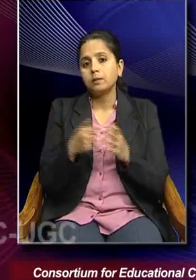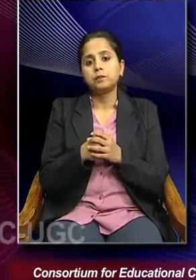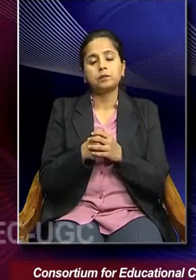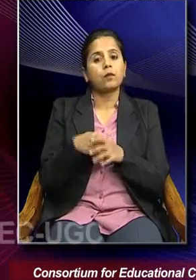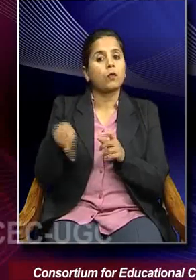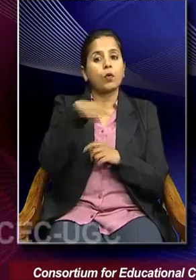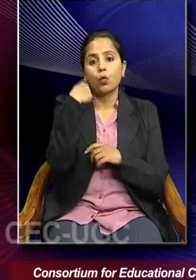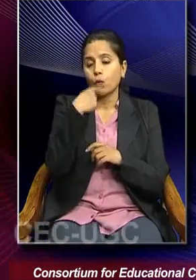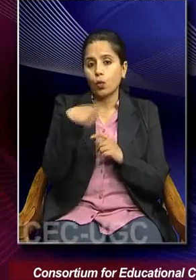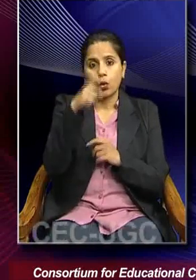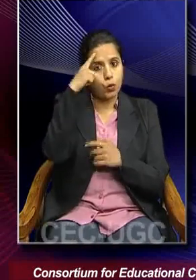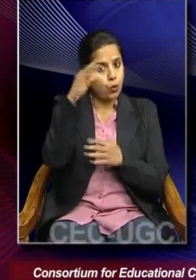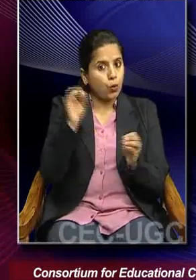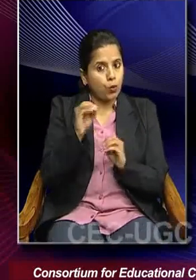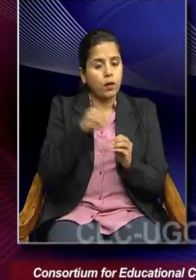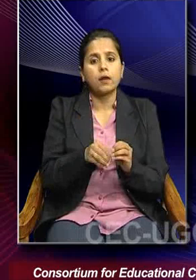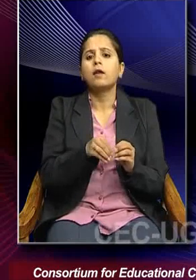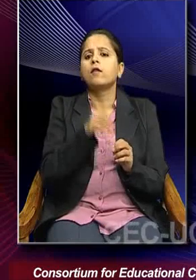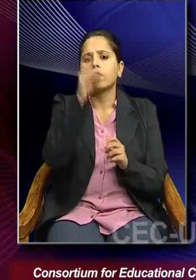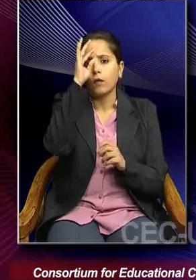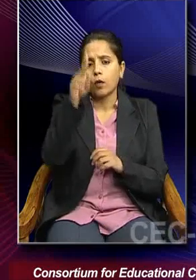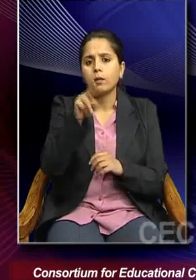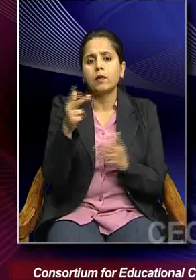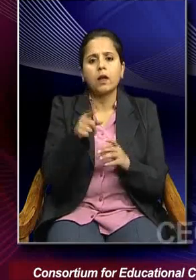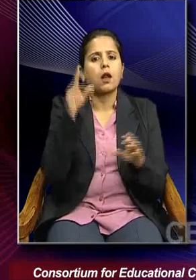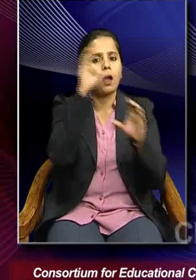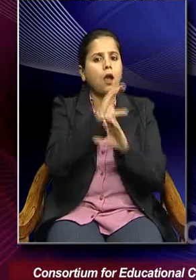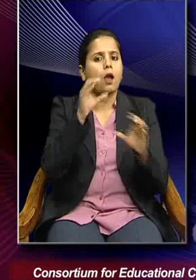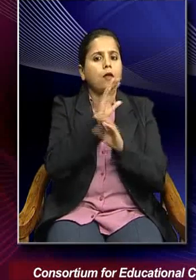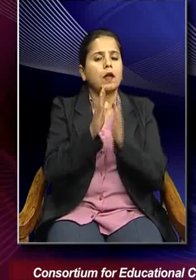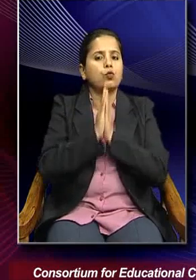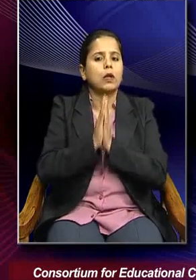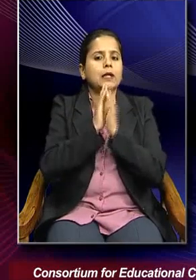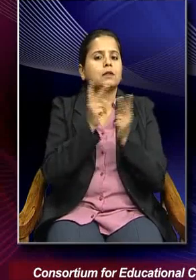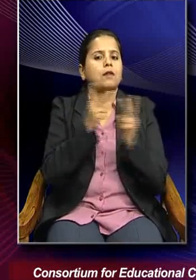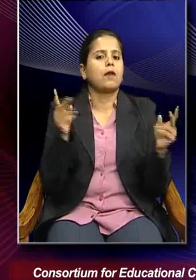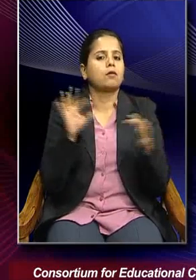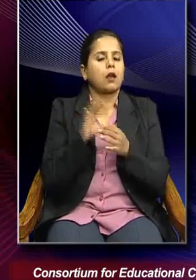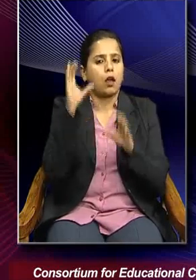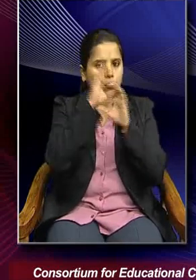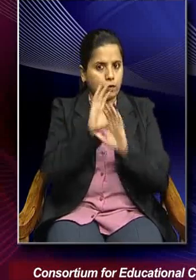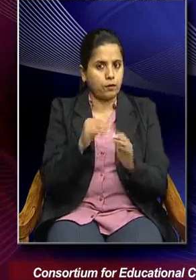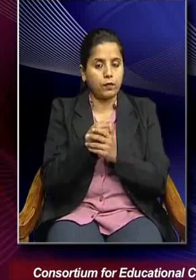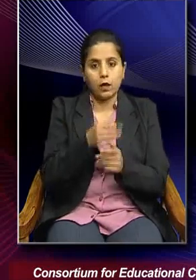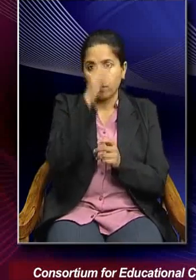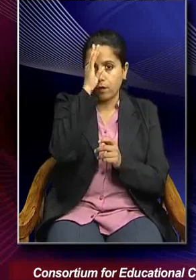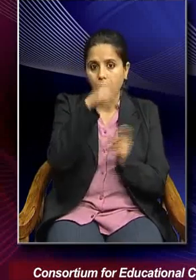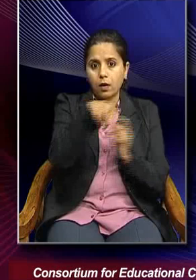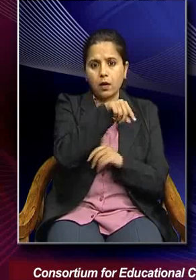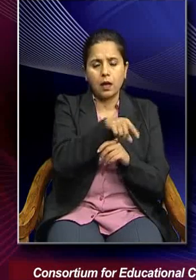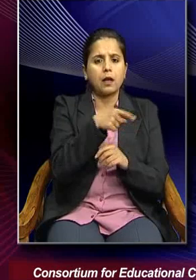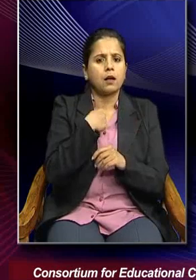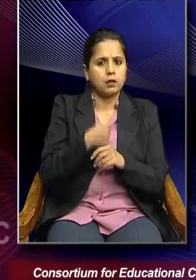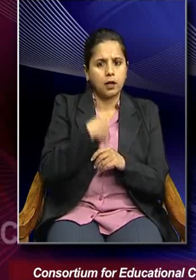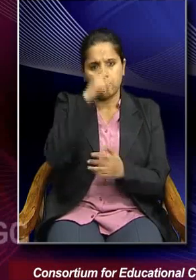those who do not know what philosophy is confuse it with religion. So philosophy is a rational